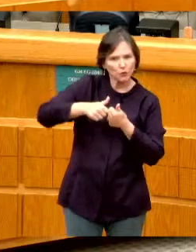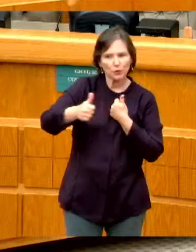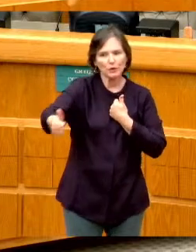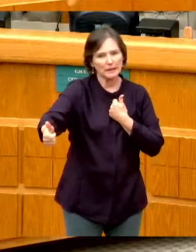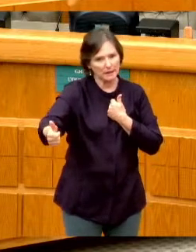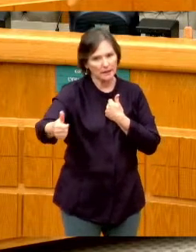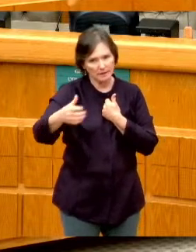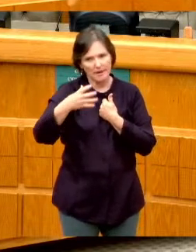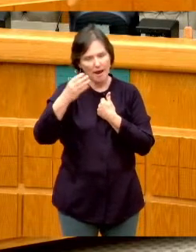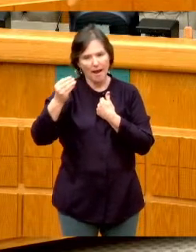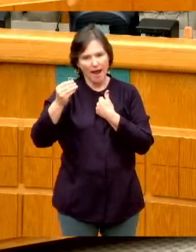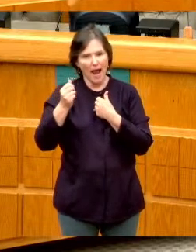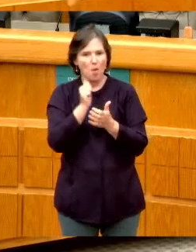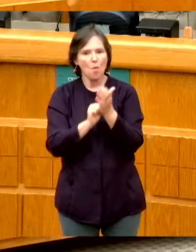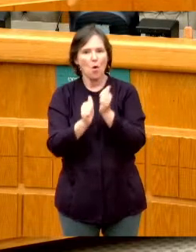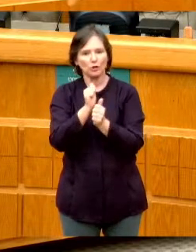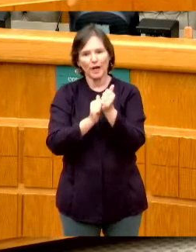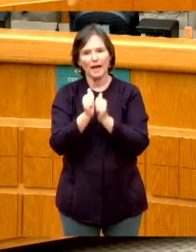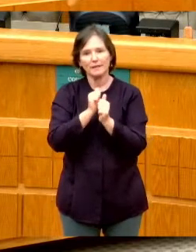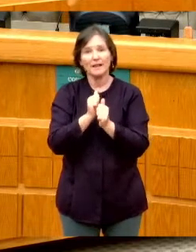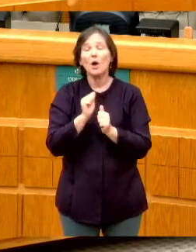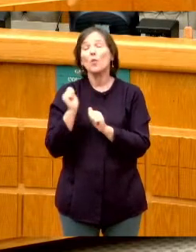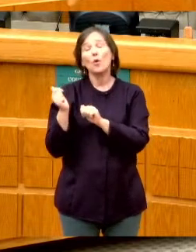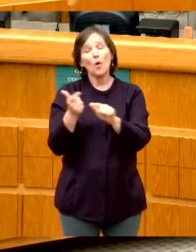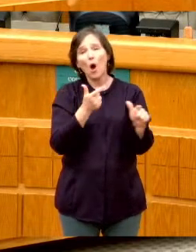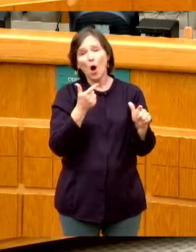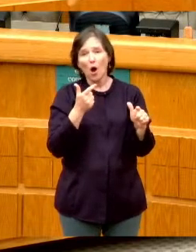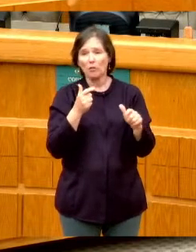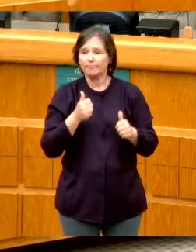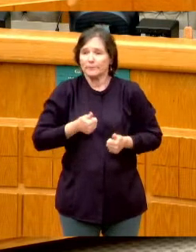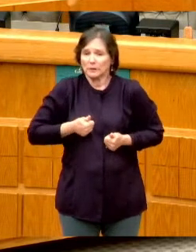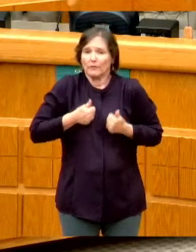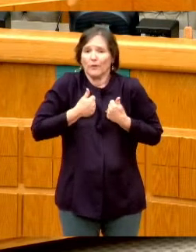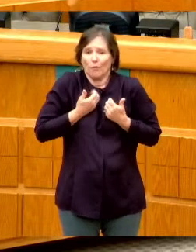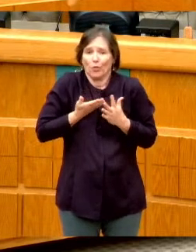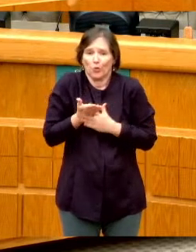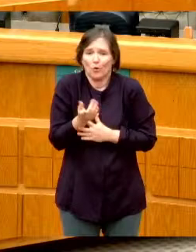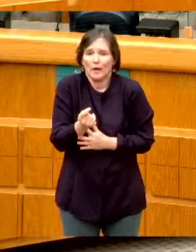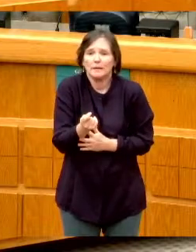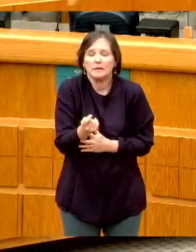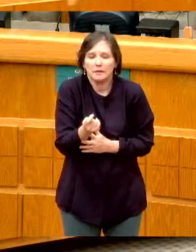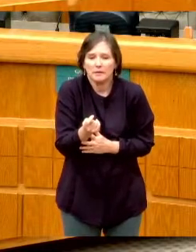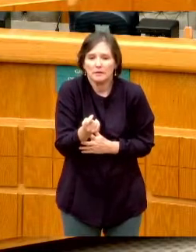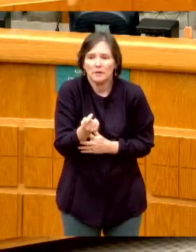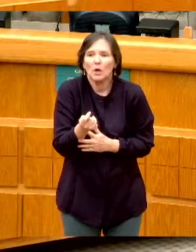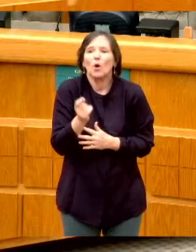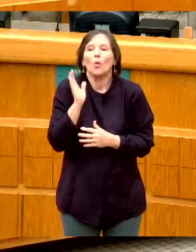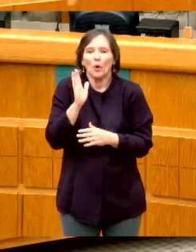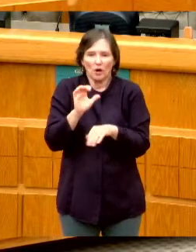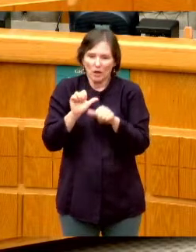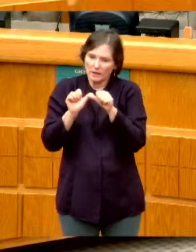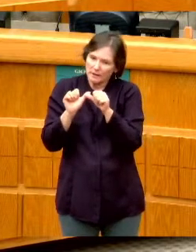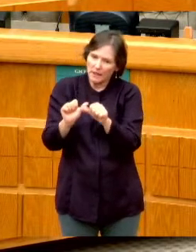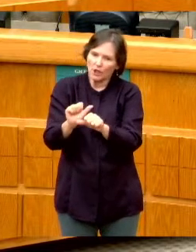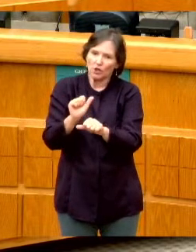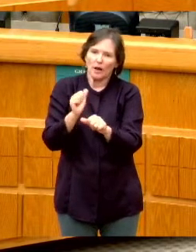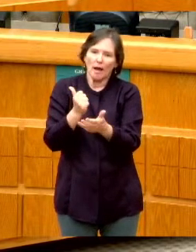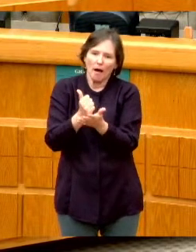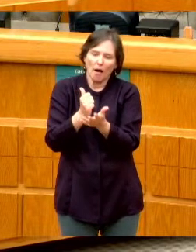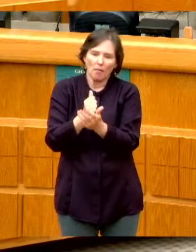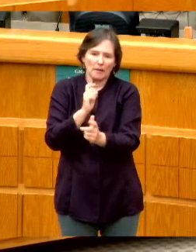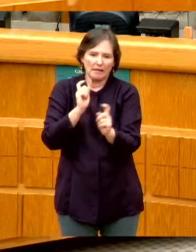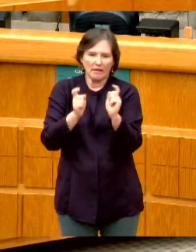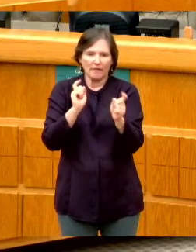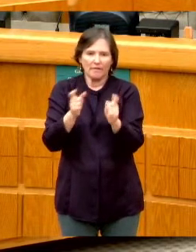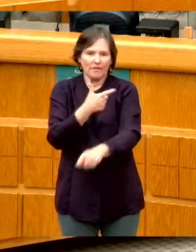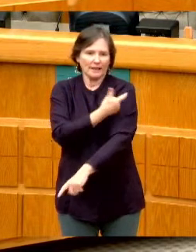through this. We'll continue to work hard to make sure everyone has their vaccines and that you're able to get them. But